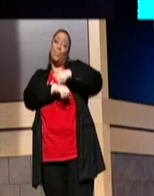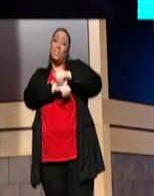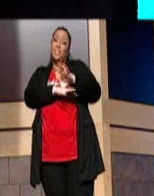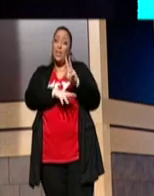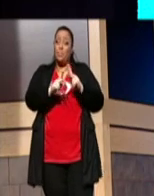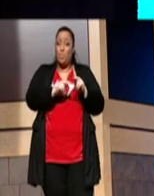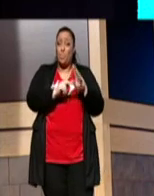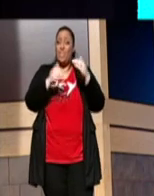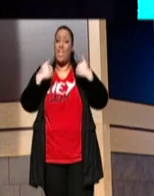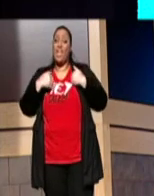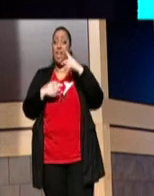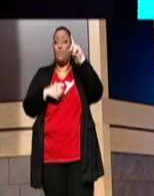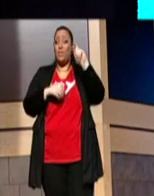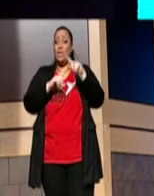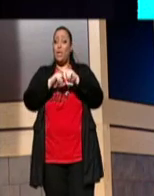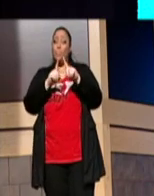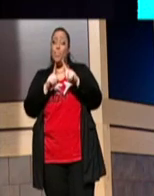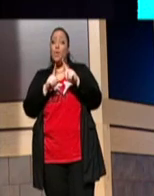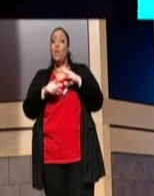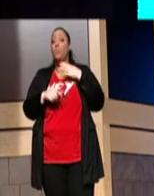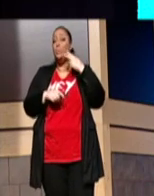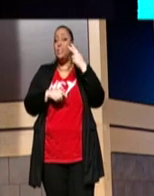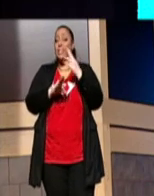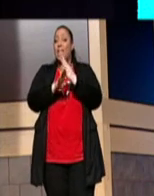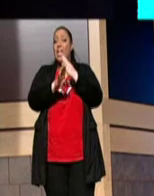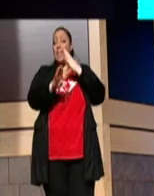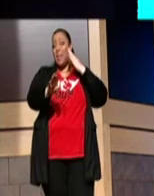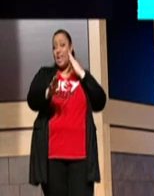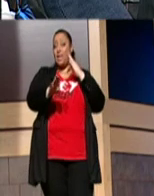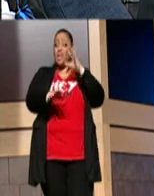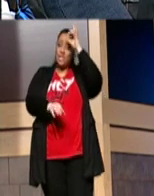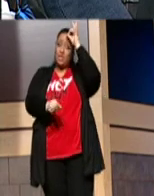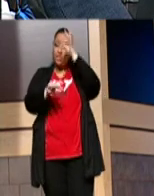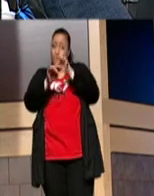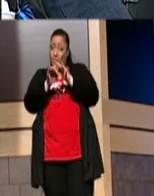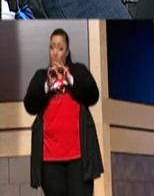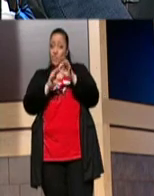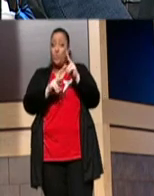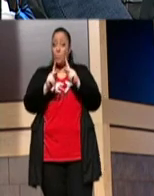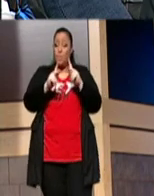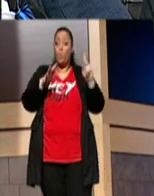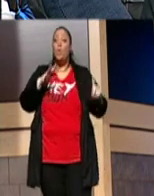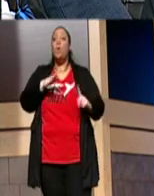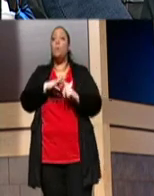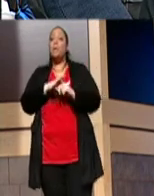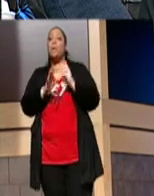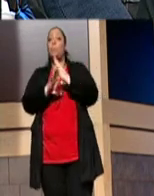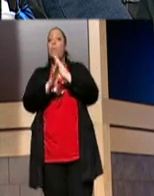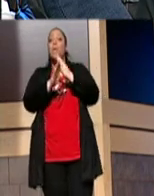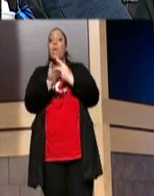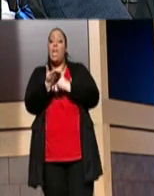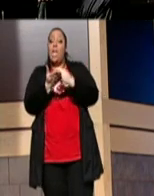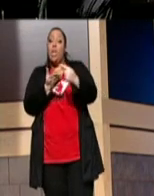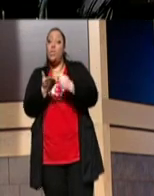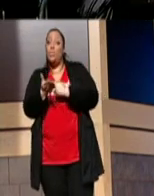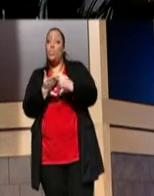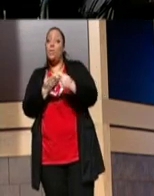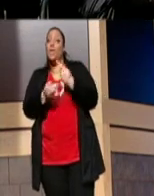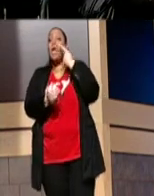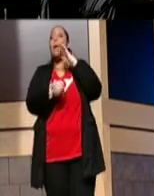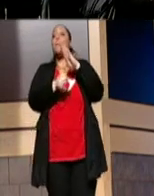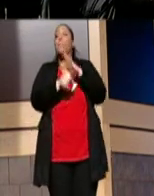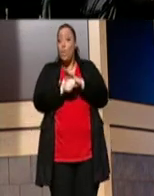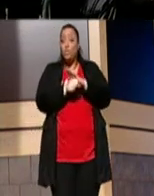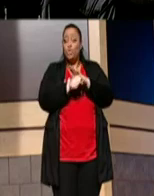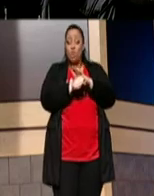need. But if we see in line some faithful people who've been coming every week, I can guarantee you that they're going to get put close